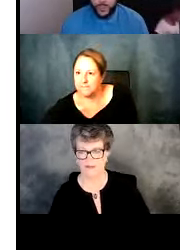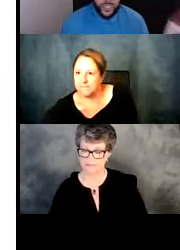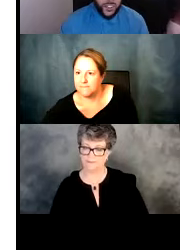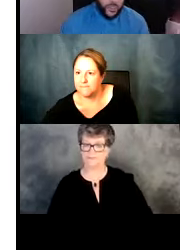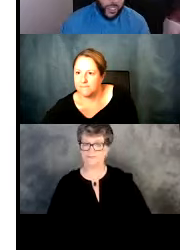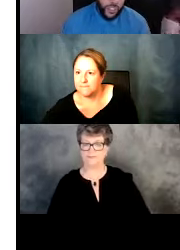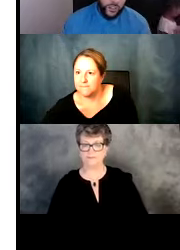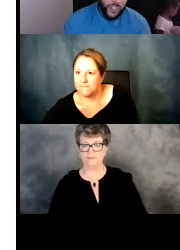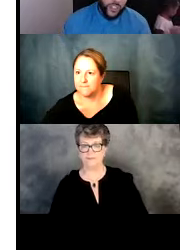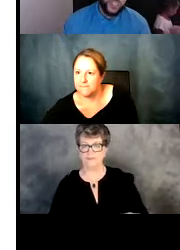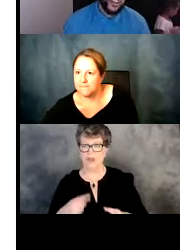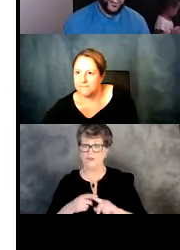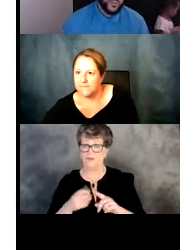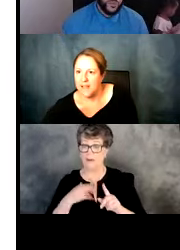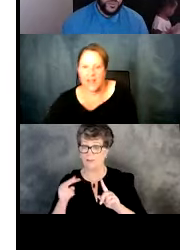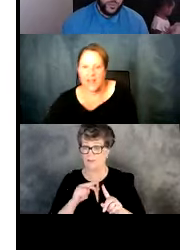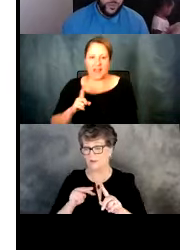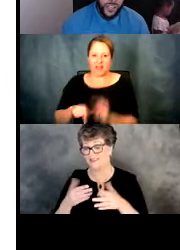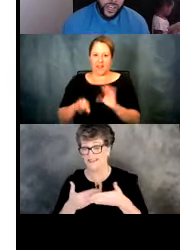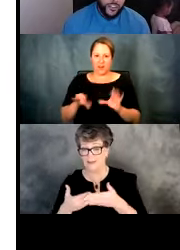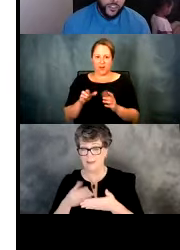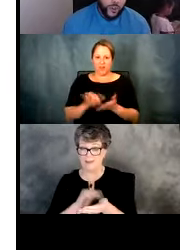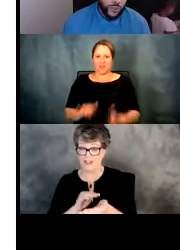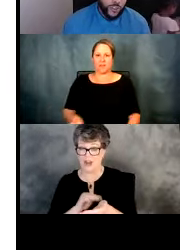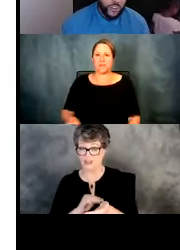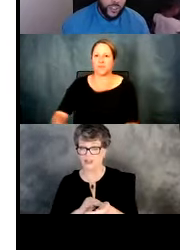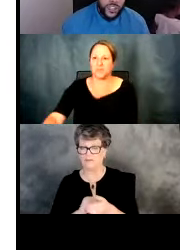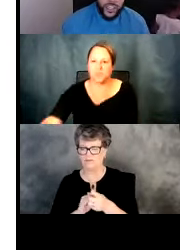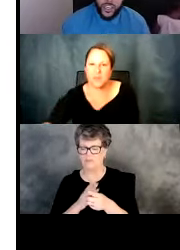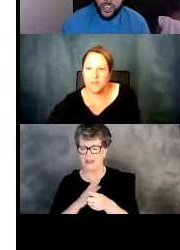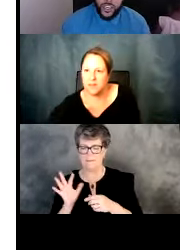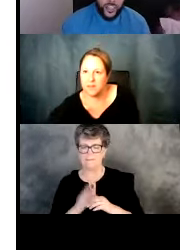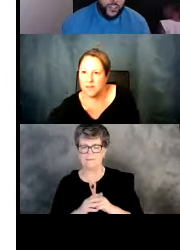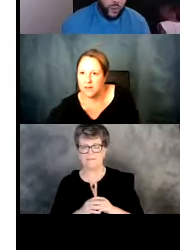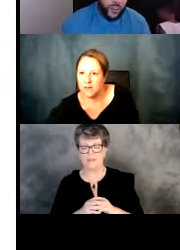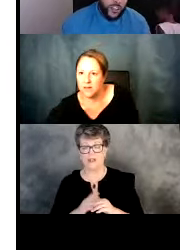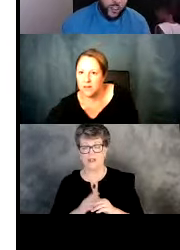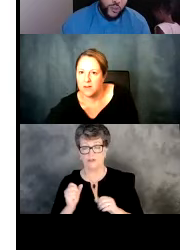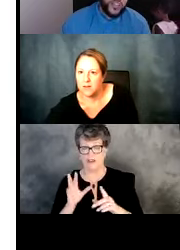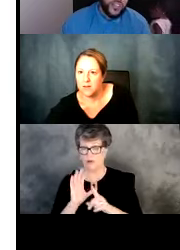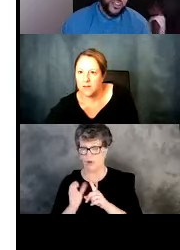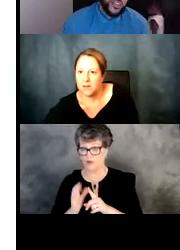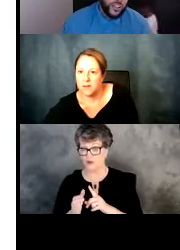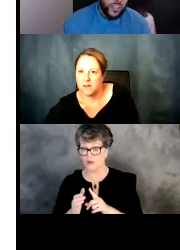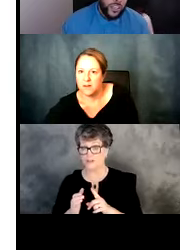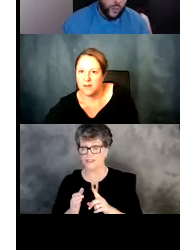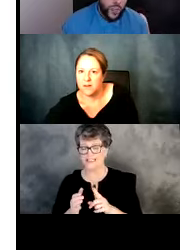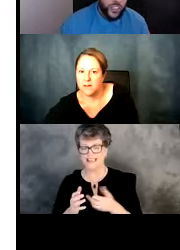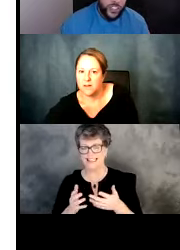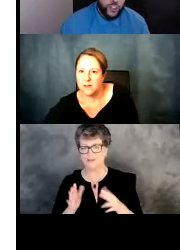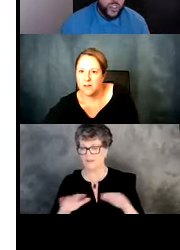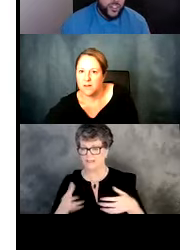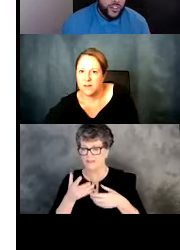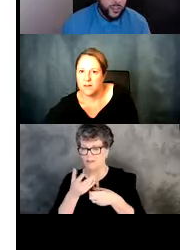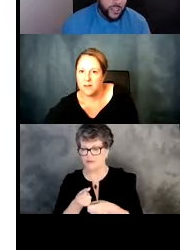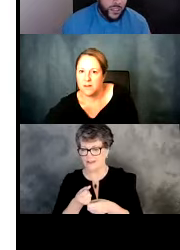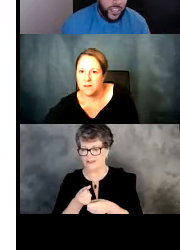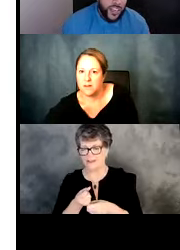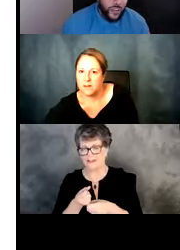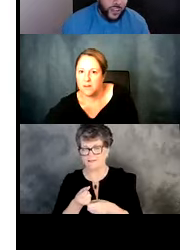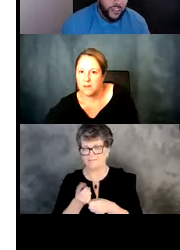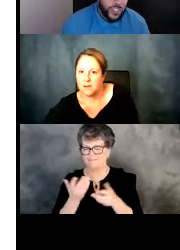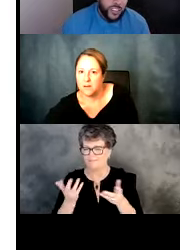my perspective as a pediatrician, caring for people from a lot of different cultures, is kind of what their trust in. What is their trust